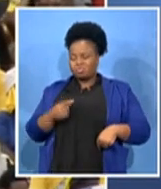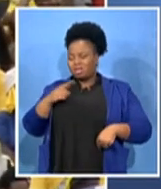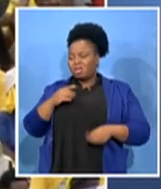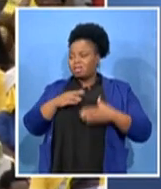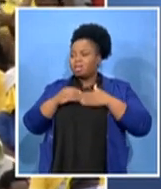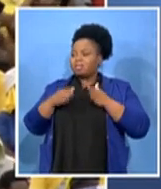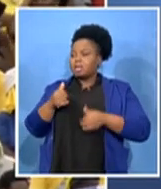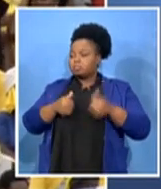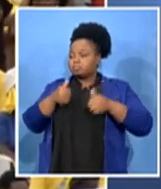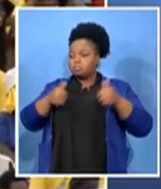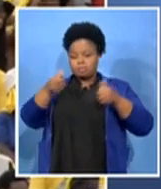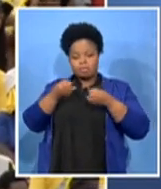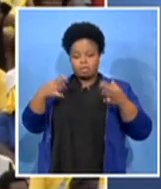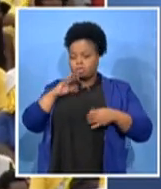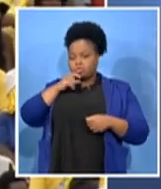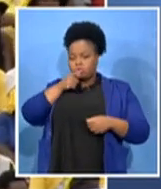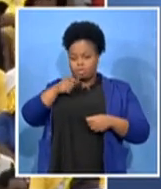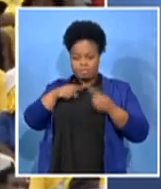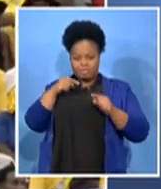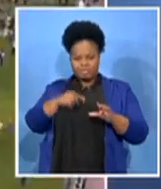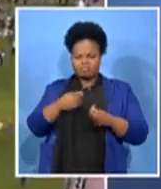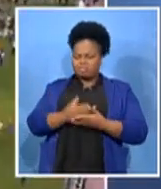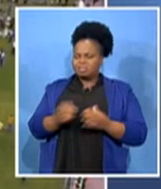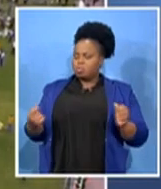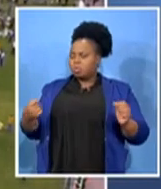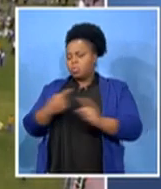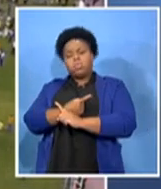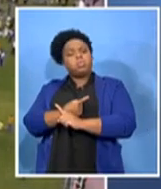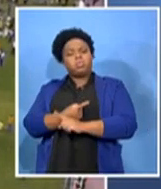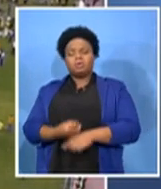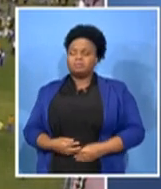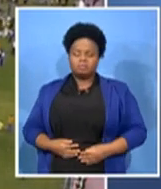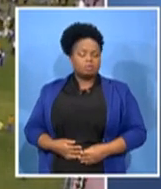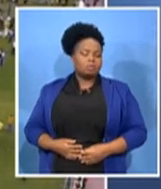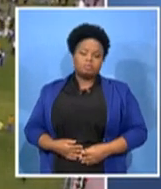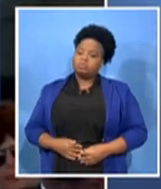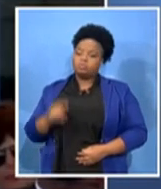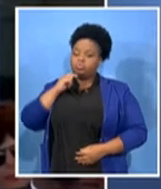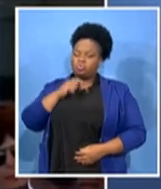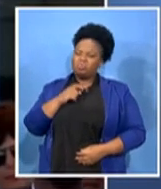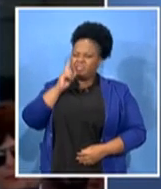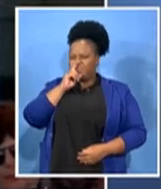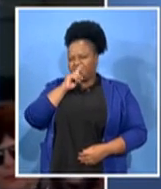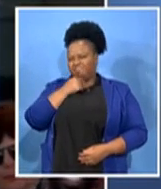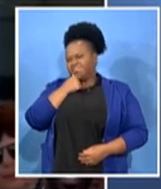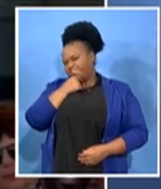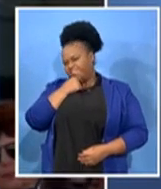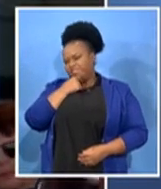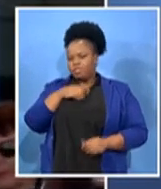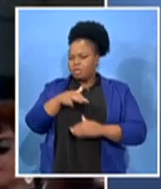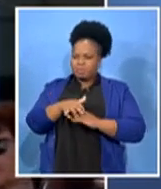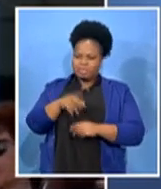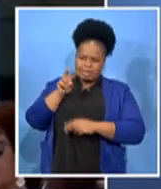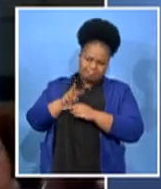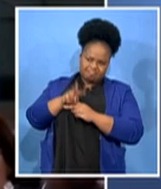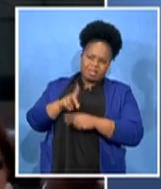some conflicting messages, so which makes it very curious for an outsider. So here is the statement, which